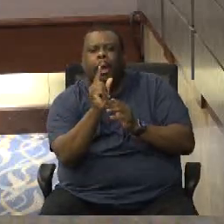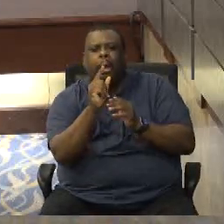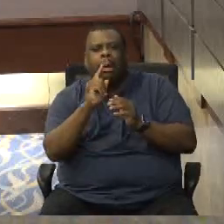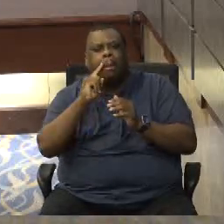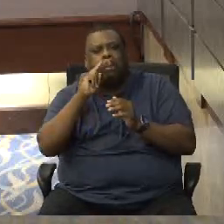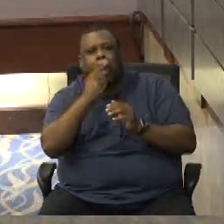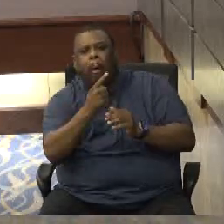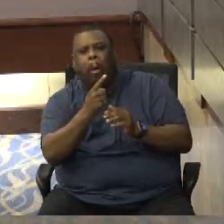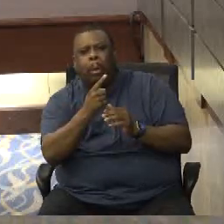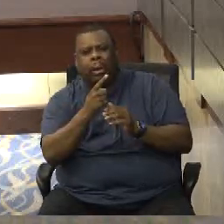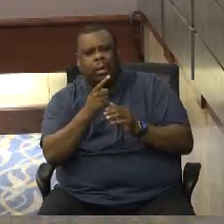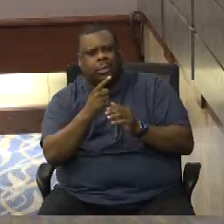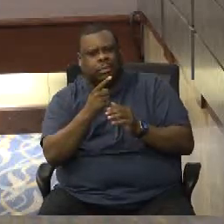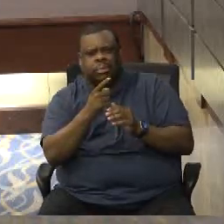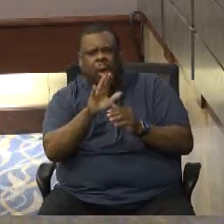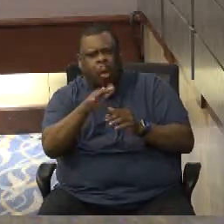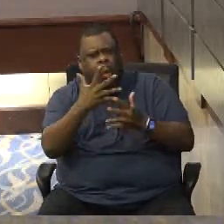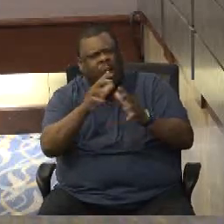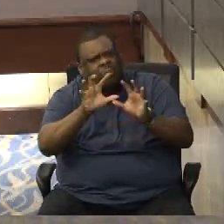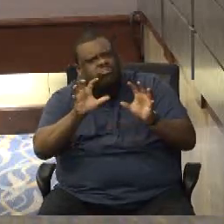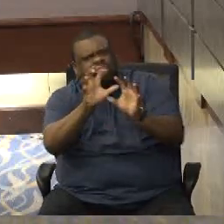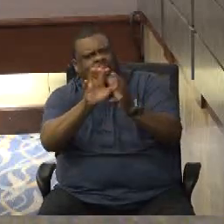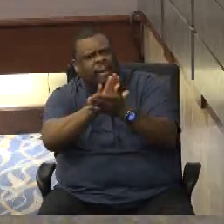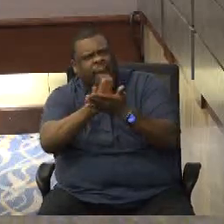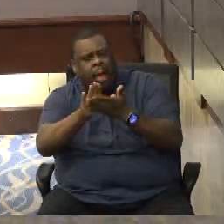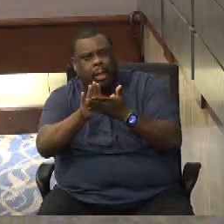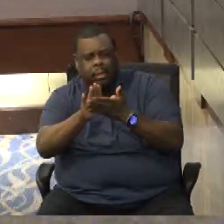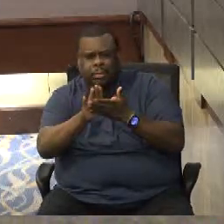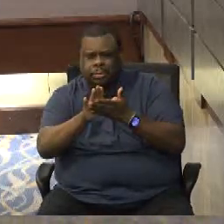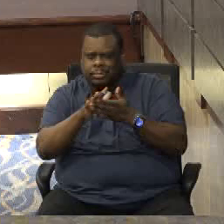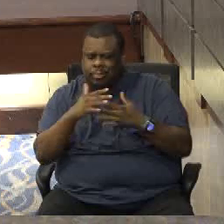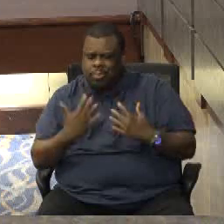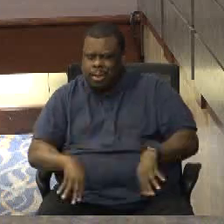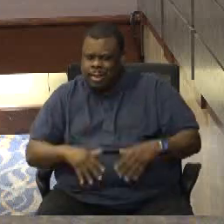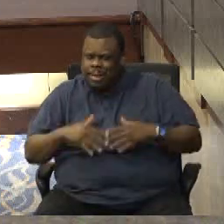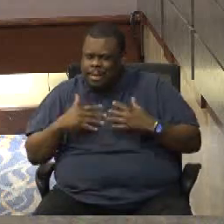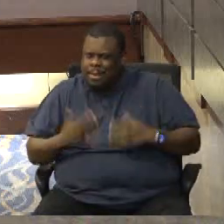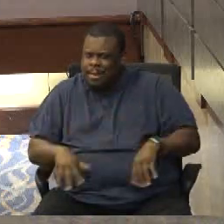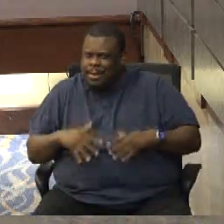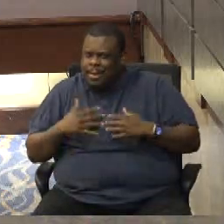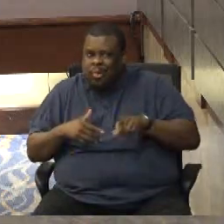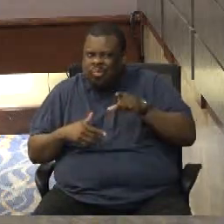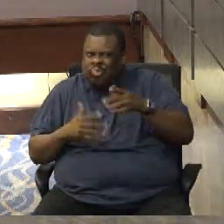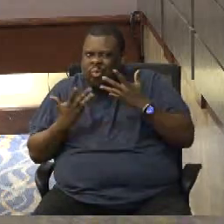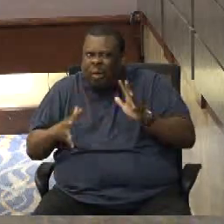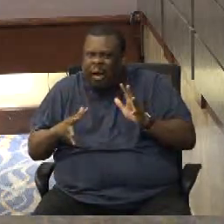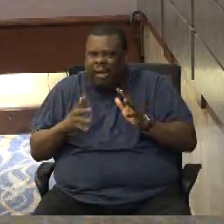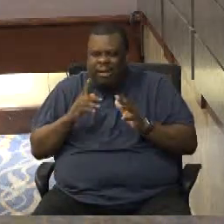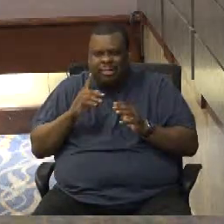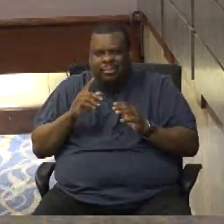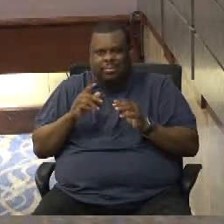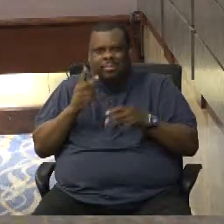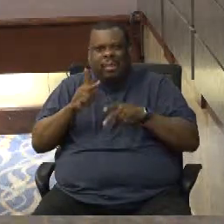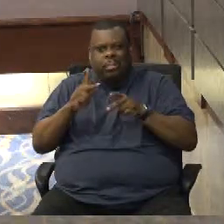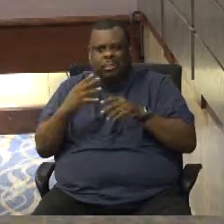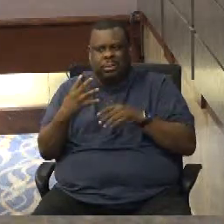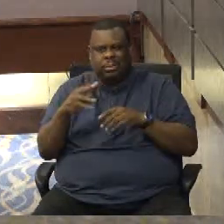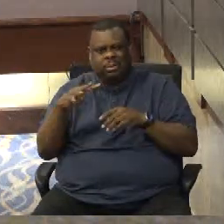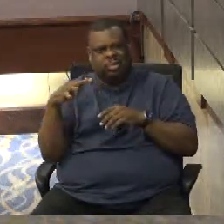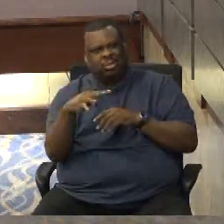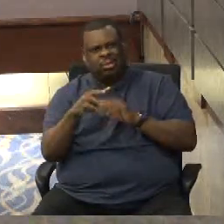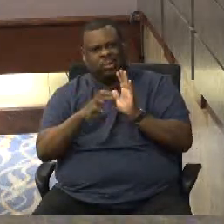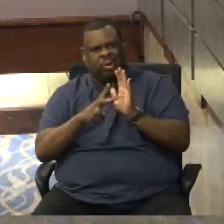That's next level deep, right? I mean, because you don't want your city to feel tight or compressed, right? Right. And that means something, and